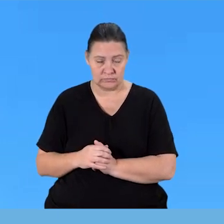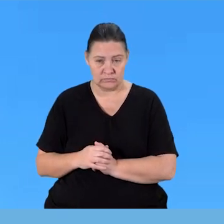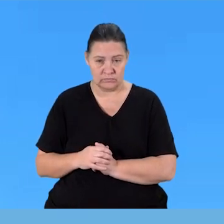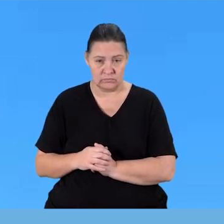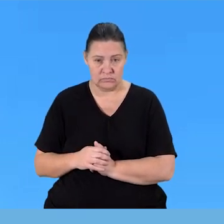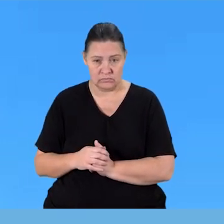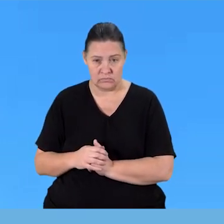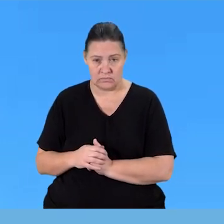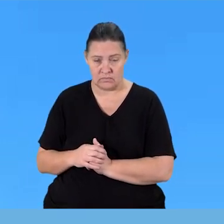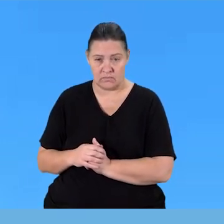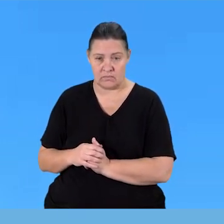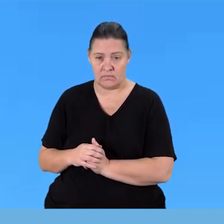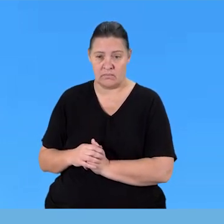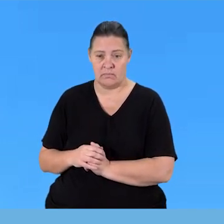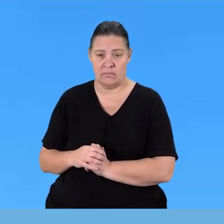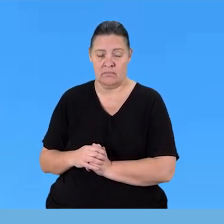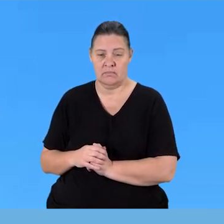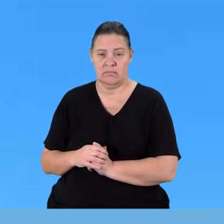carbon